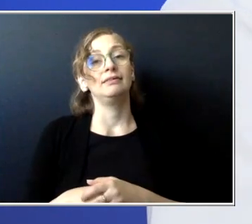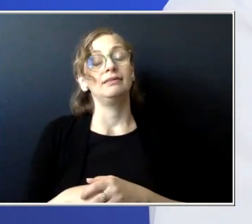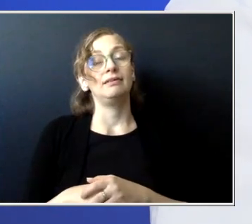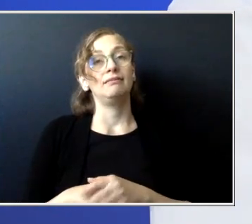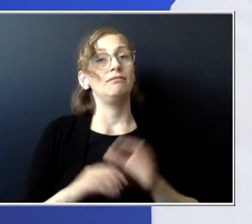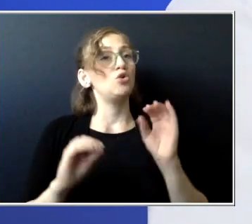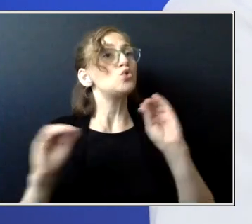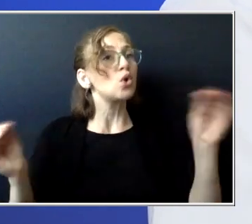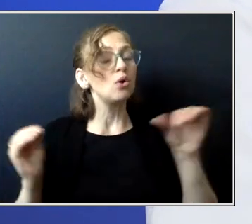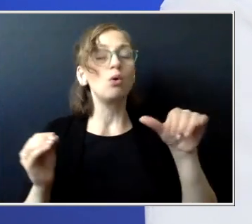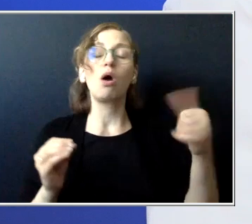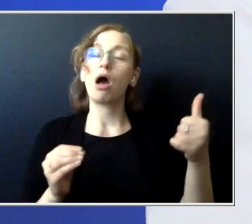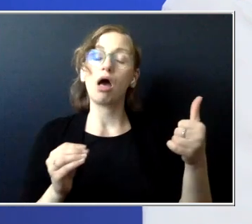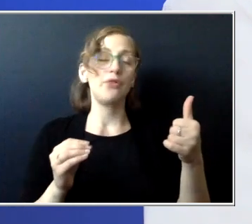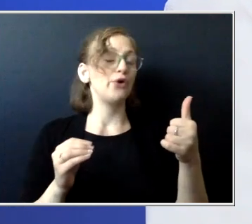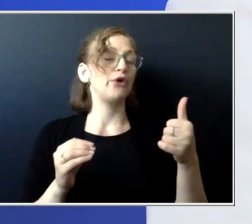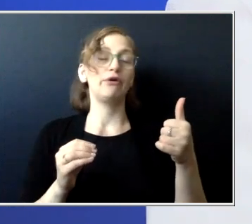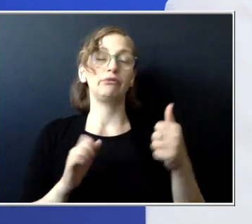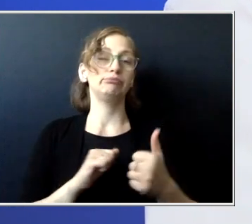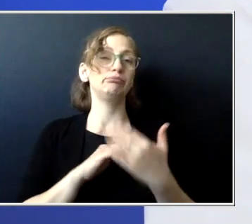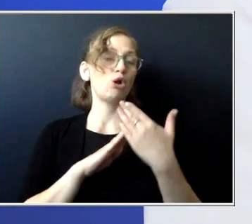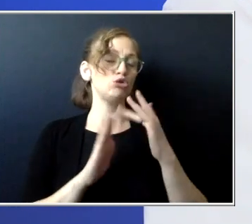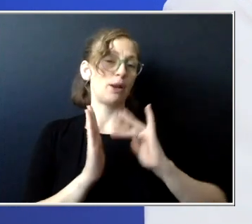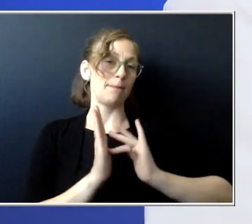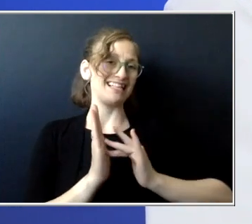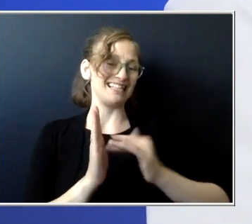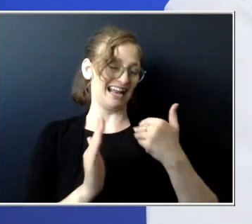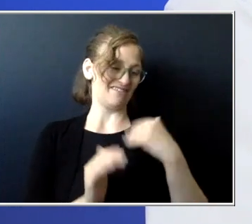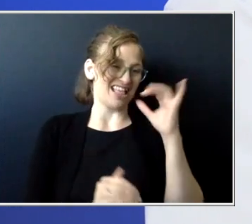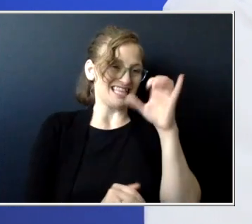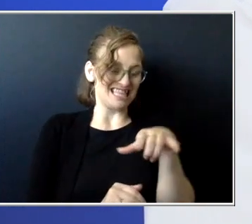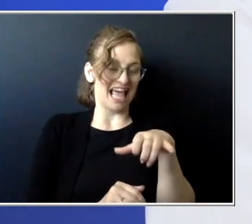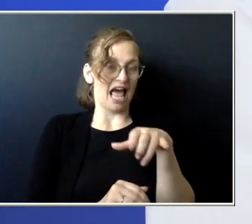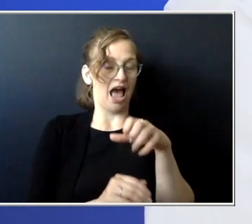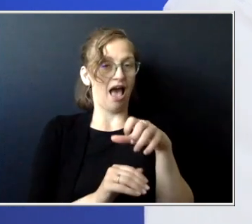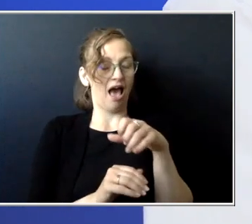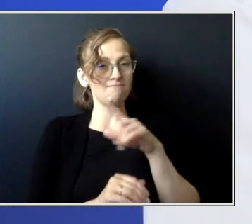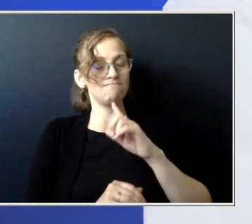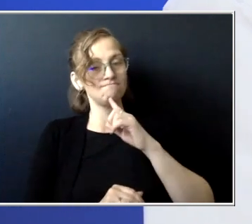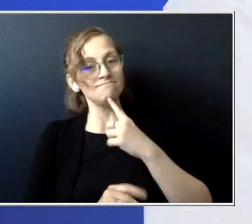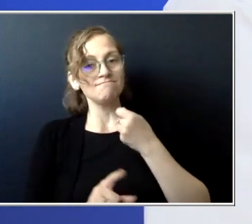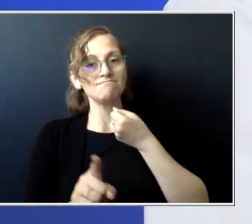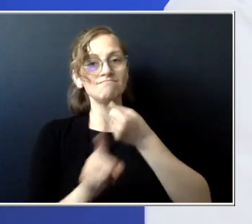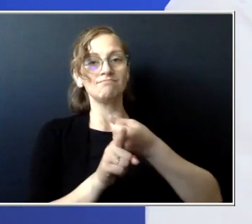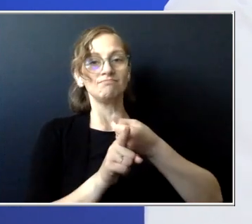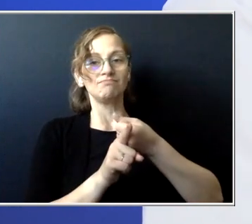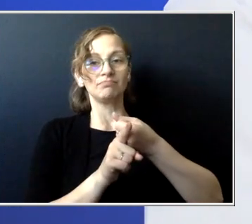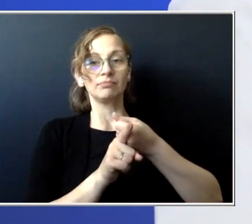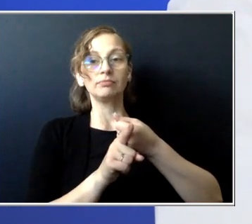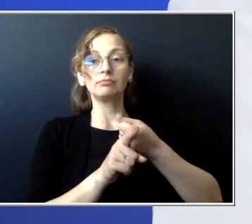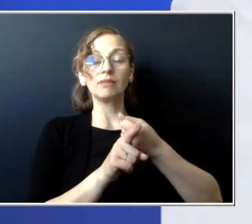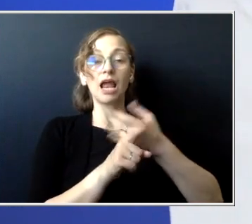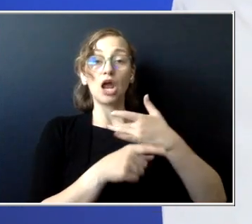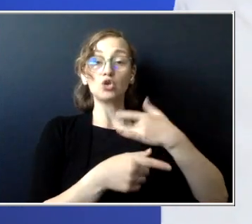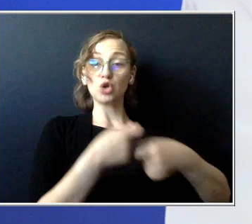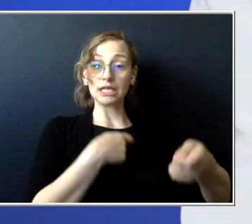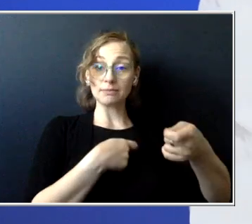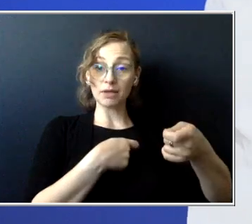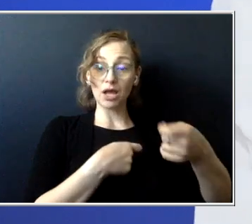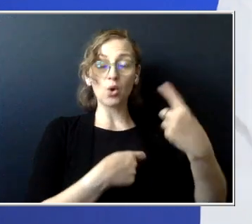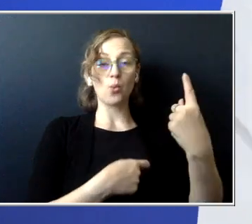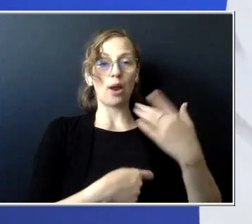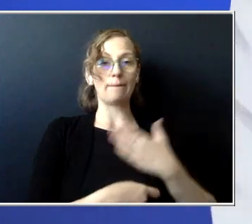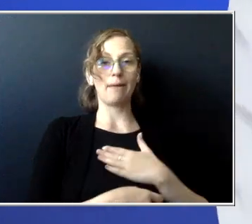know, transplant, one of my former colleagues at Vanderbilt said that in her book that Lynn Warner Stevenson said